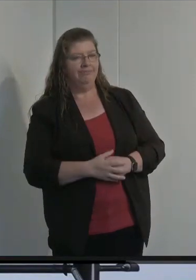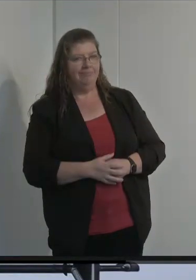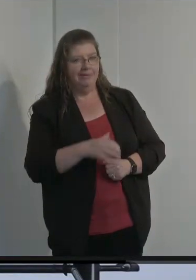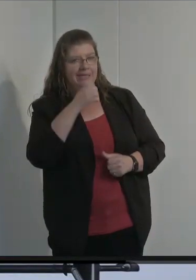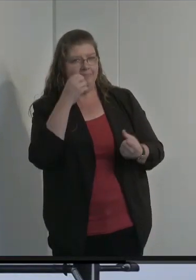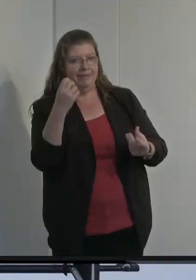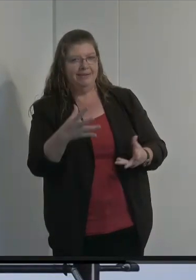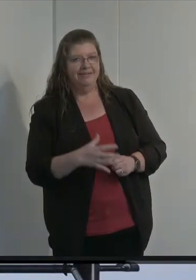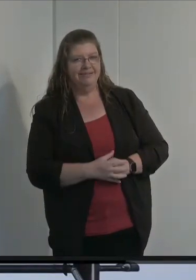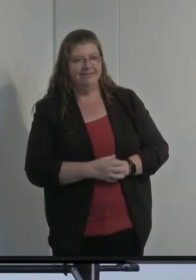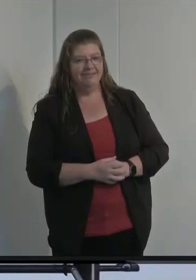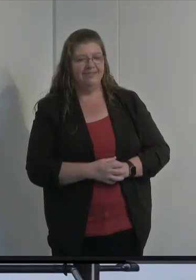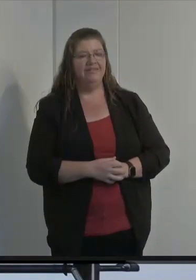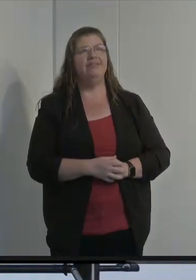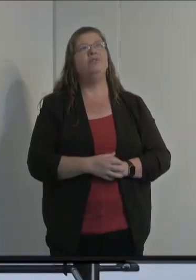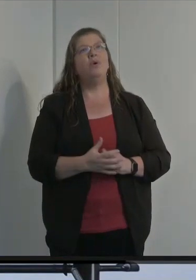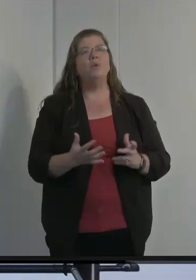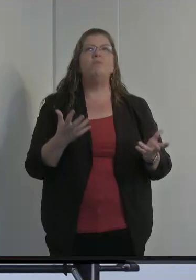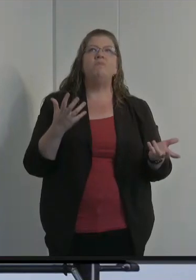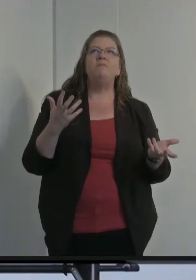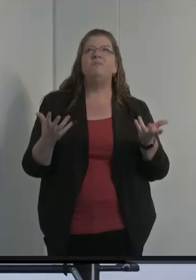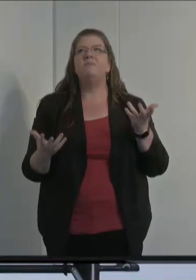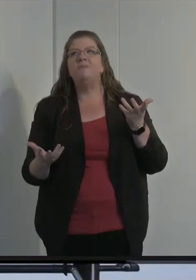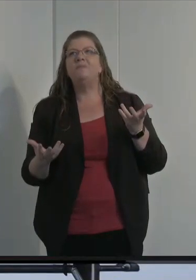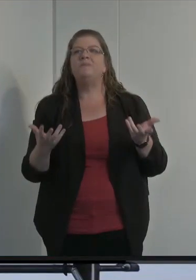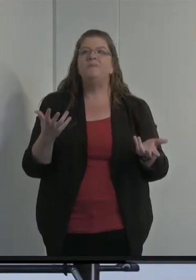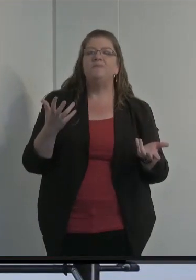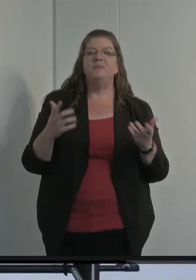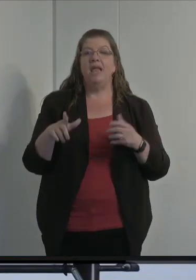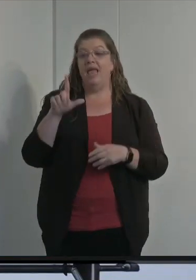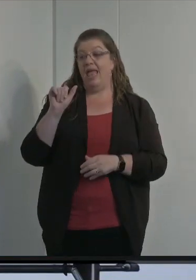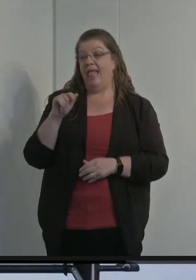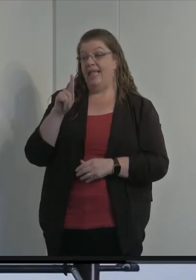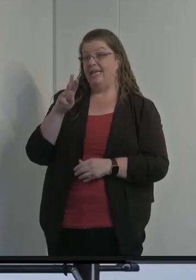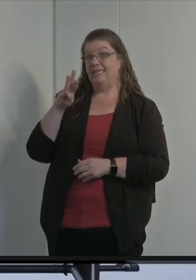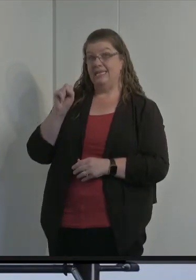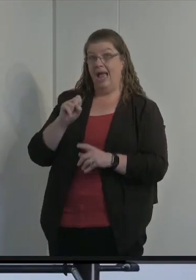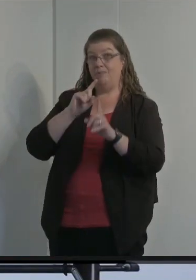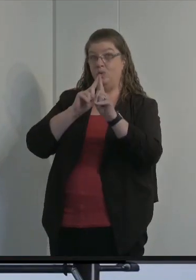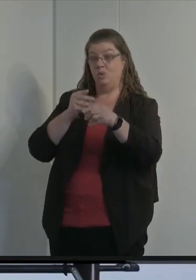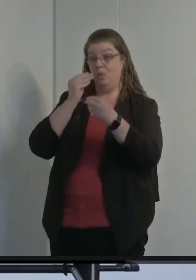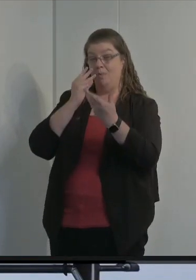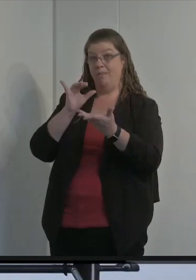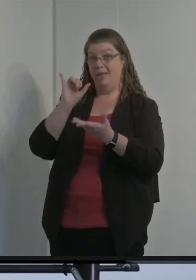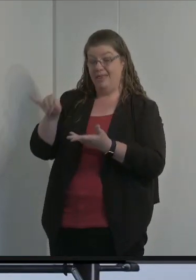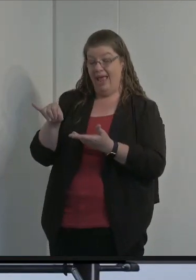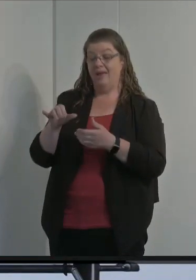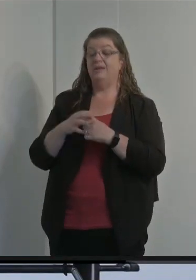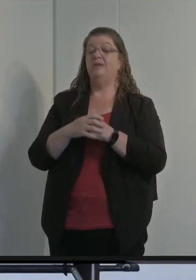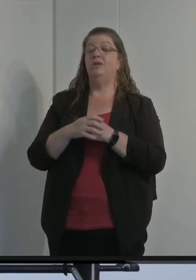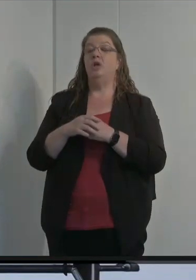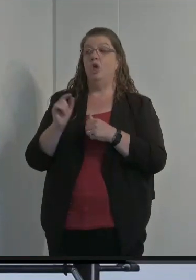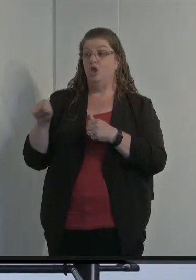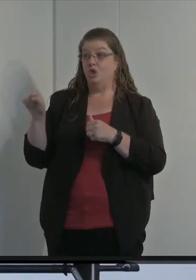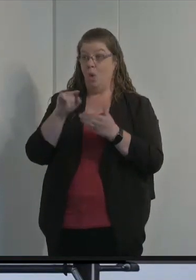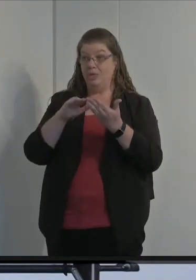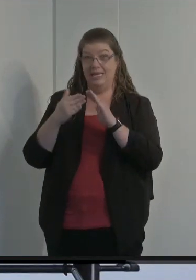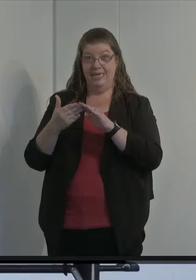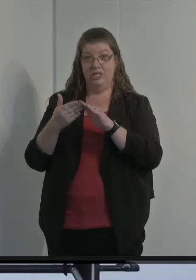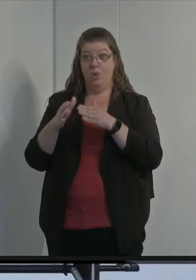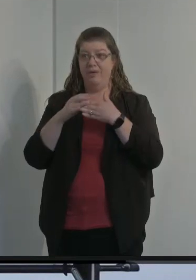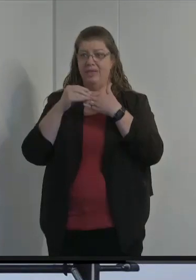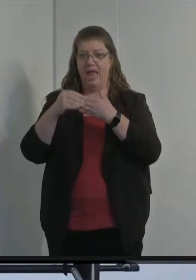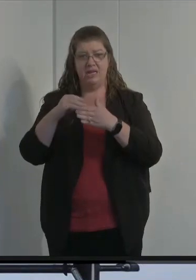that, to accomplish that. And there's LA Times reporting on that. The communities, that have led the way